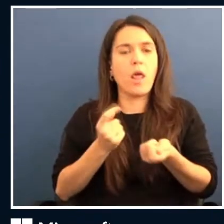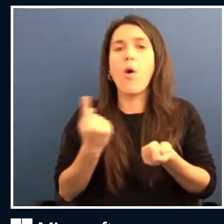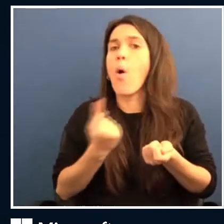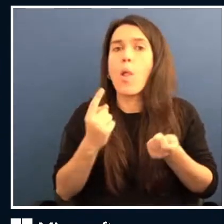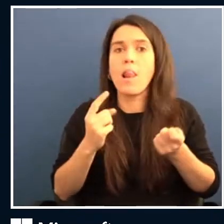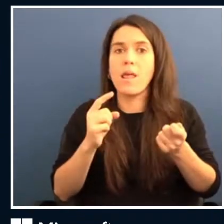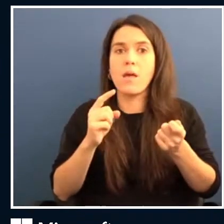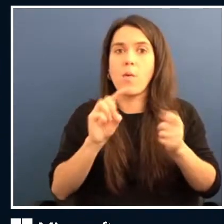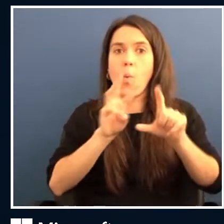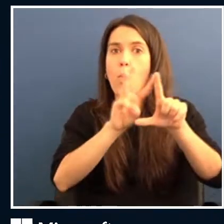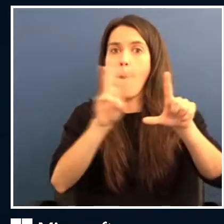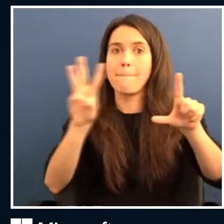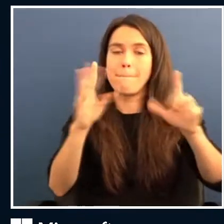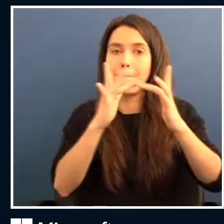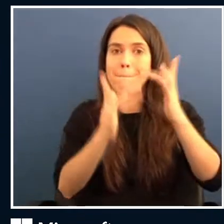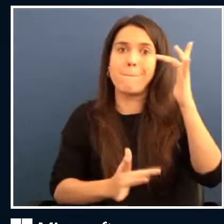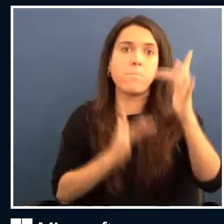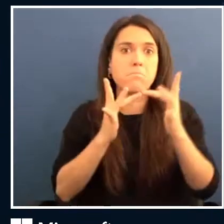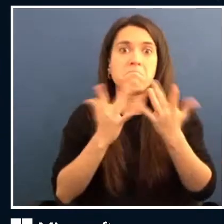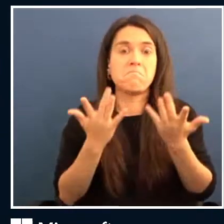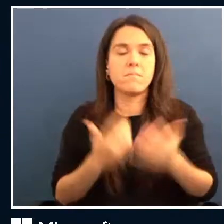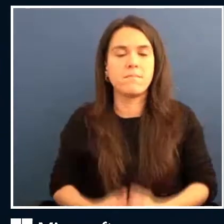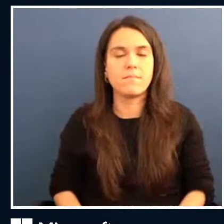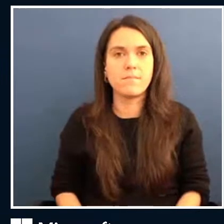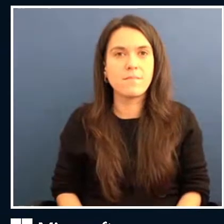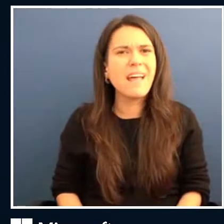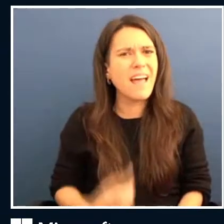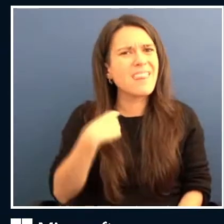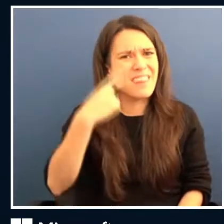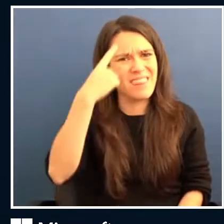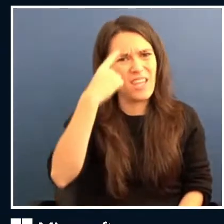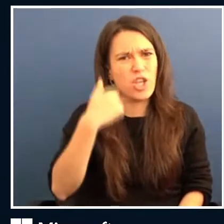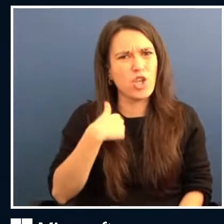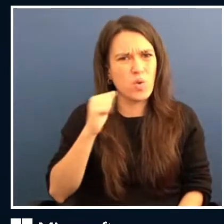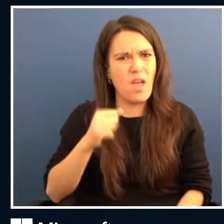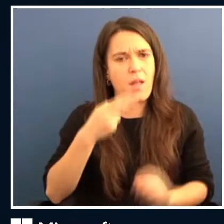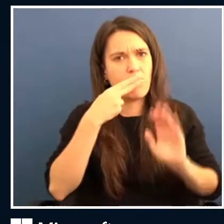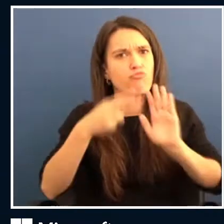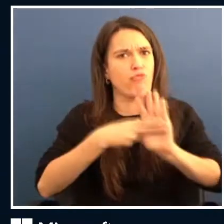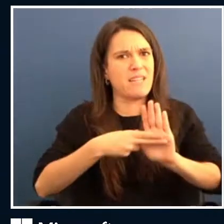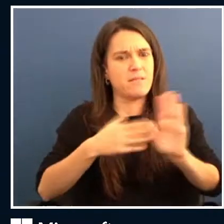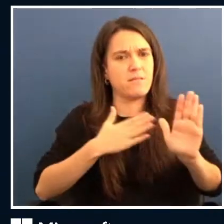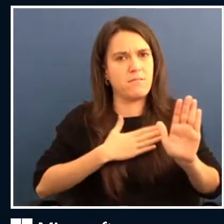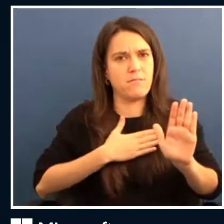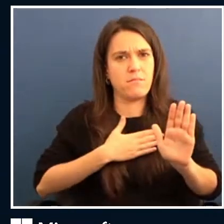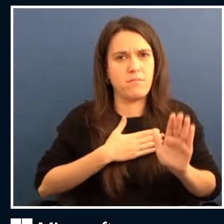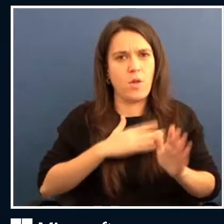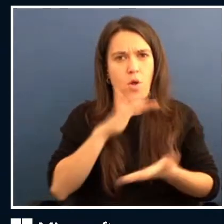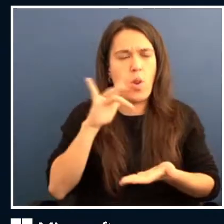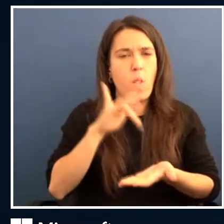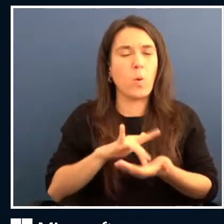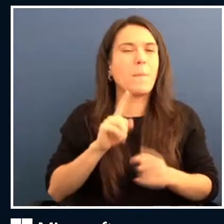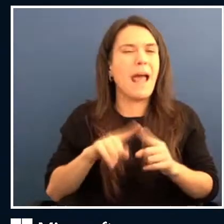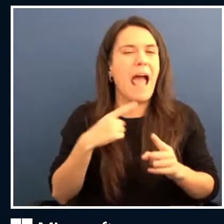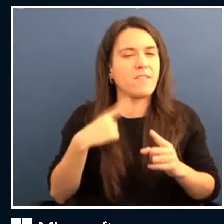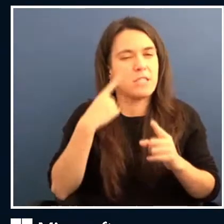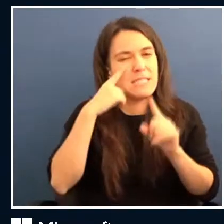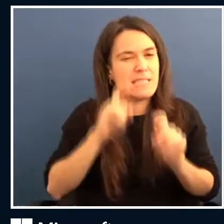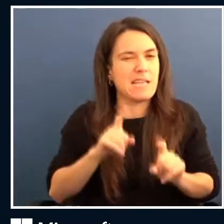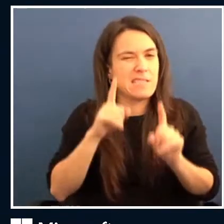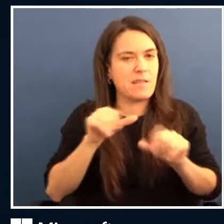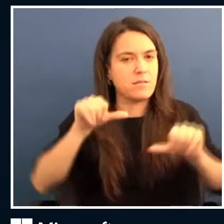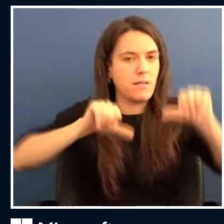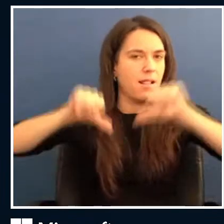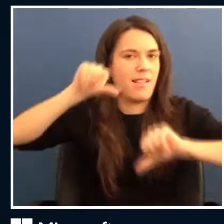I'm fairly certain you can run them locally, but I'd have to do more experimentation with that. Even the first time, it's